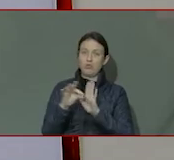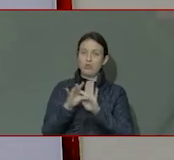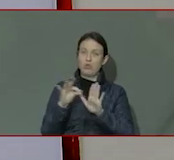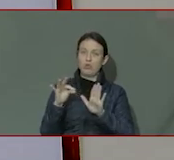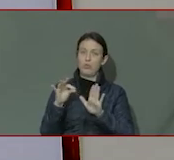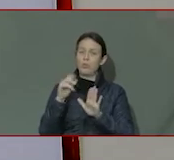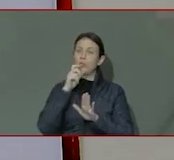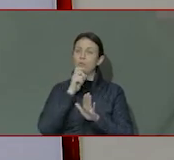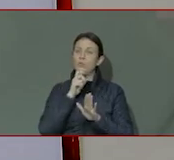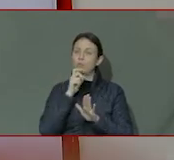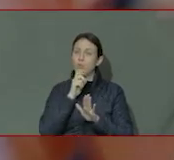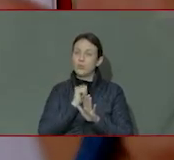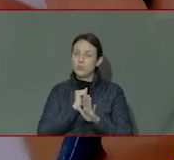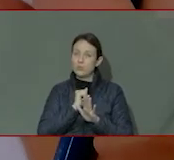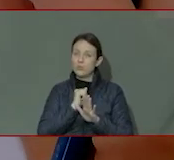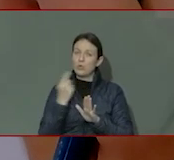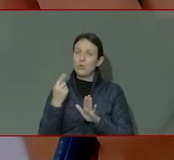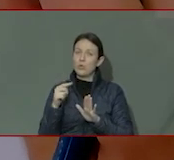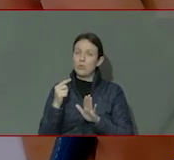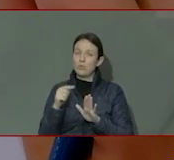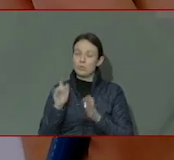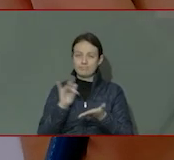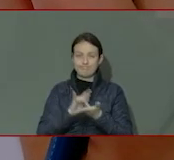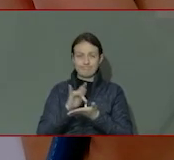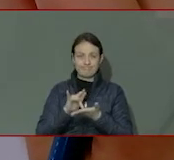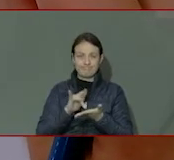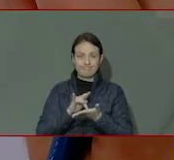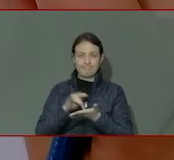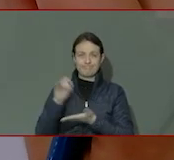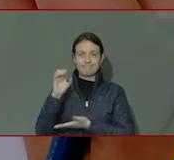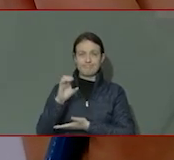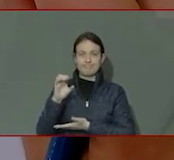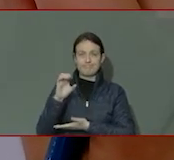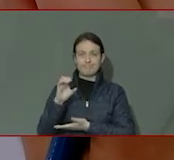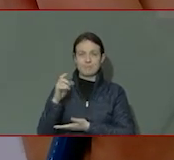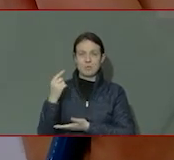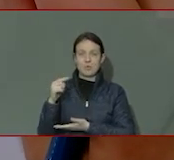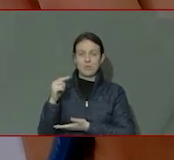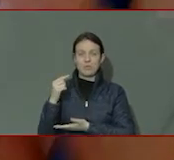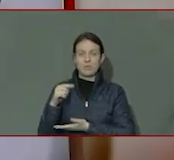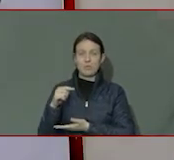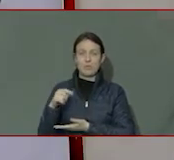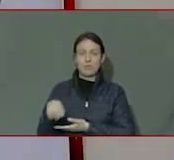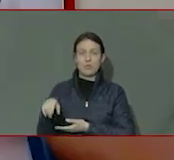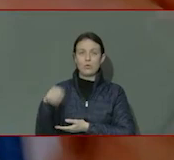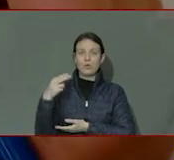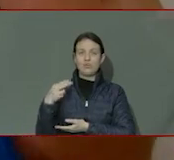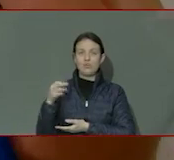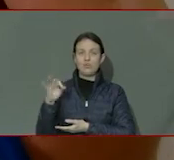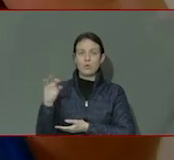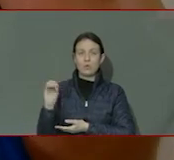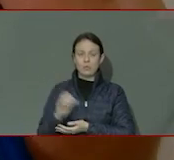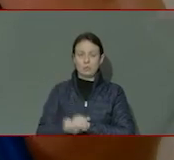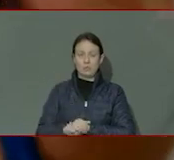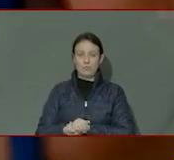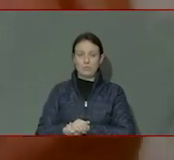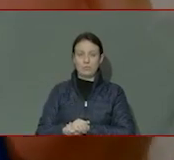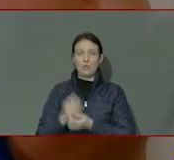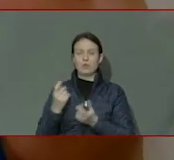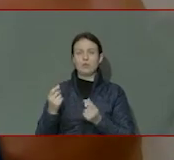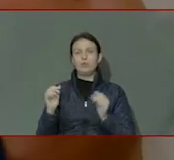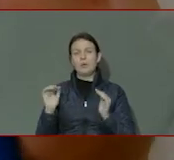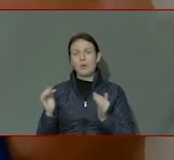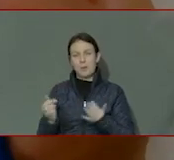formula, correct? To calculate the concentration of hydronium ions. How? Because we know